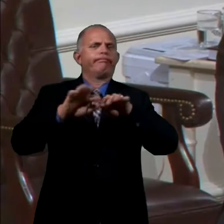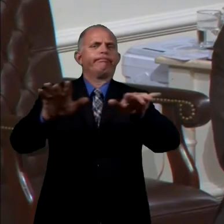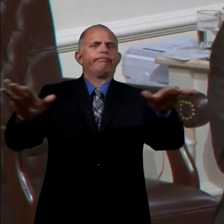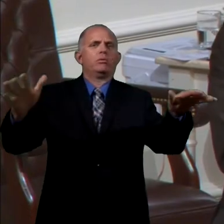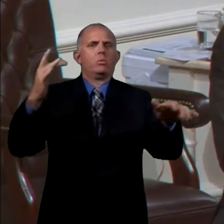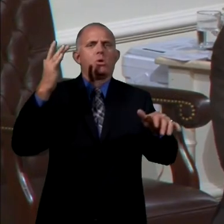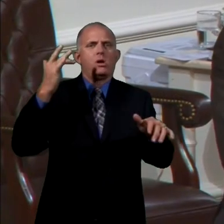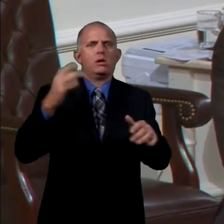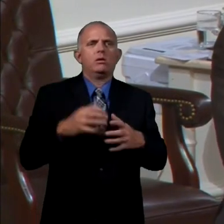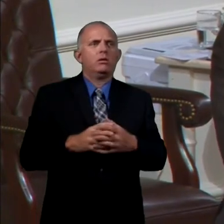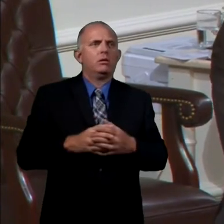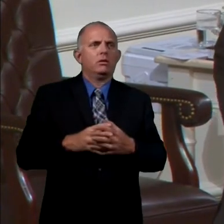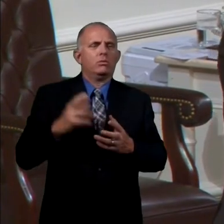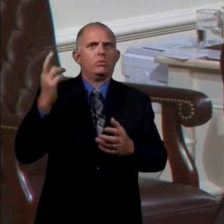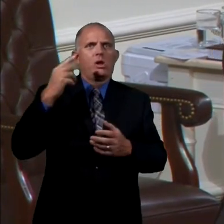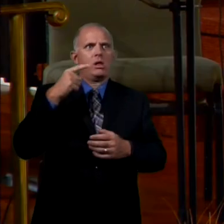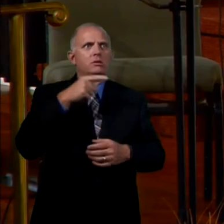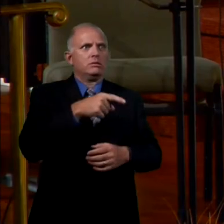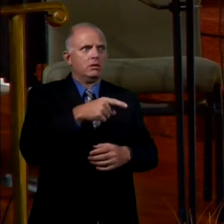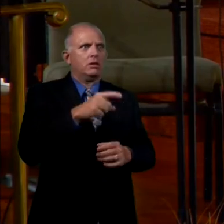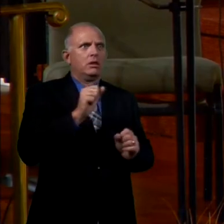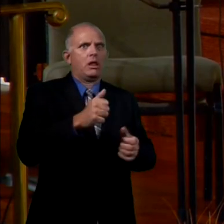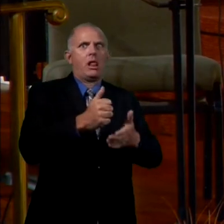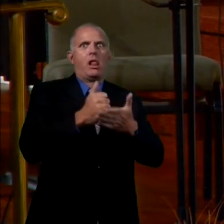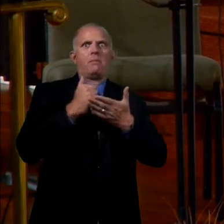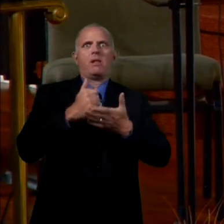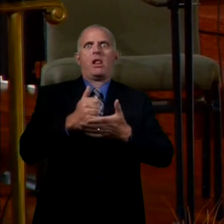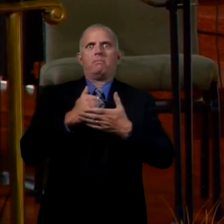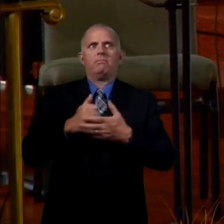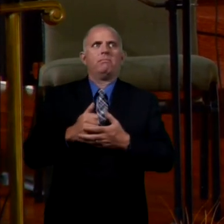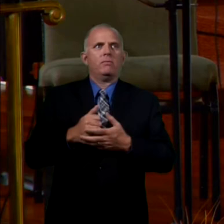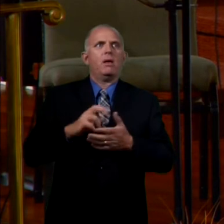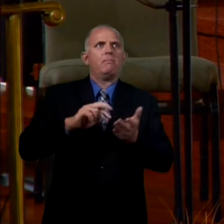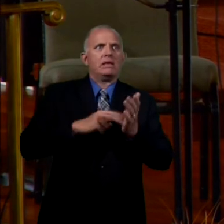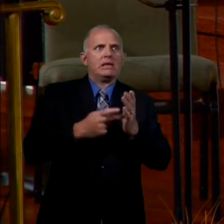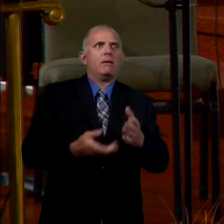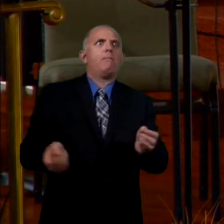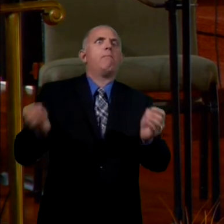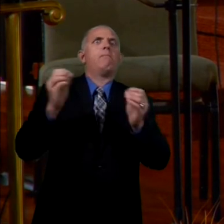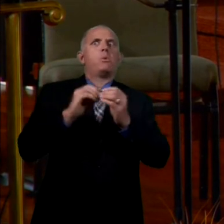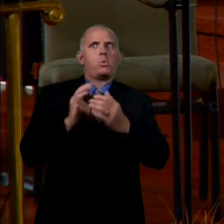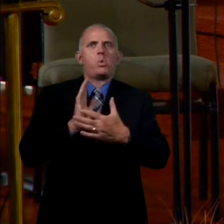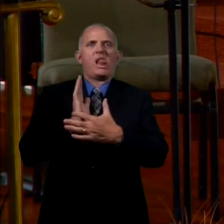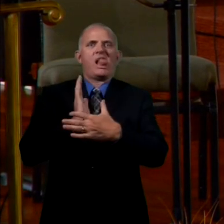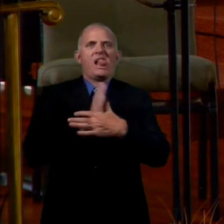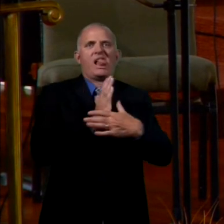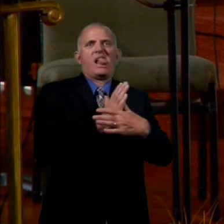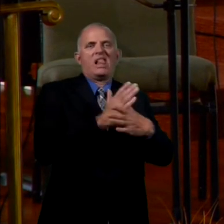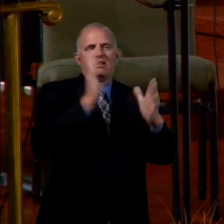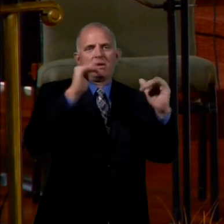him. Expect more interruptions, not less.